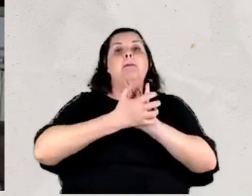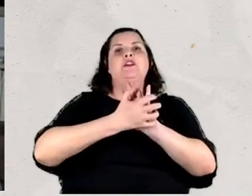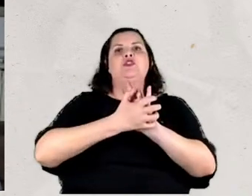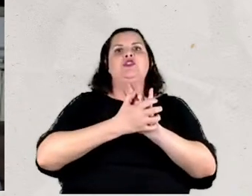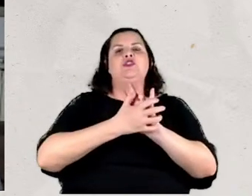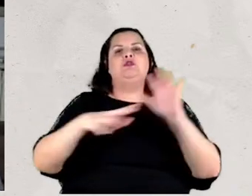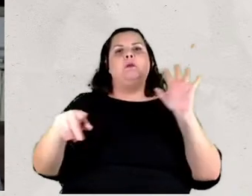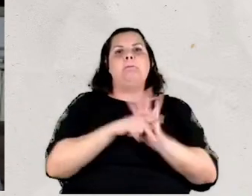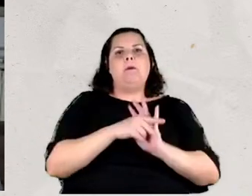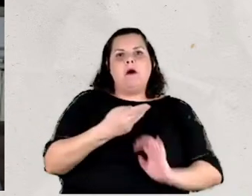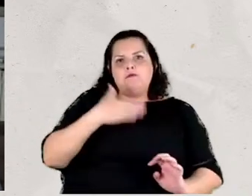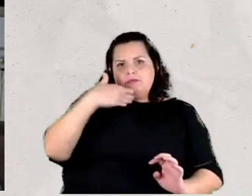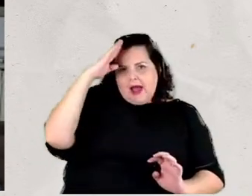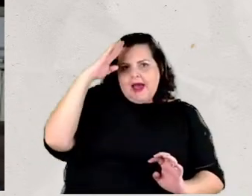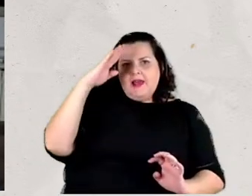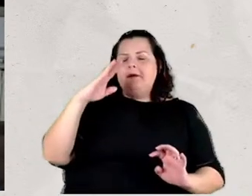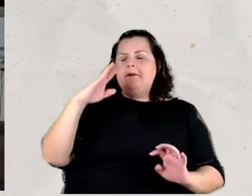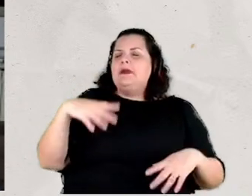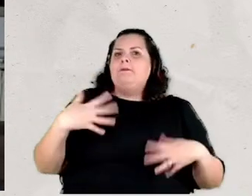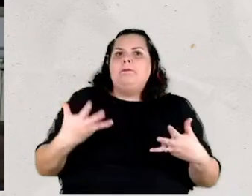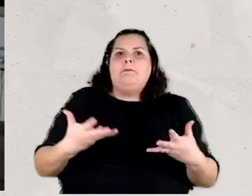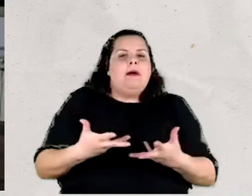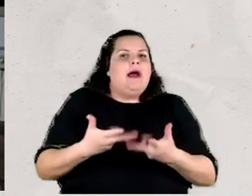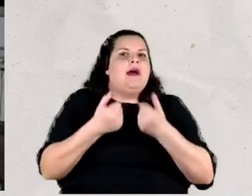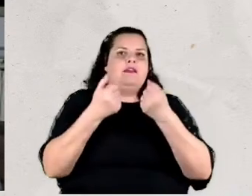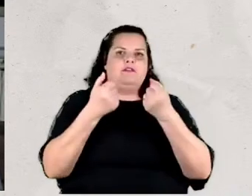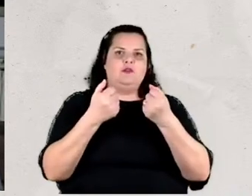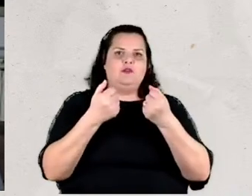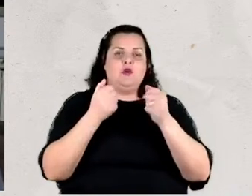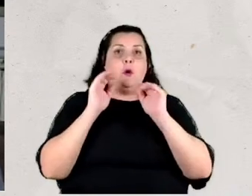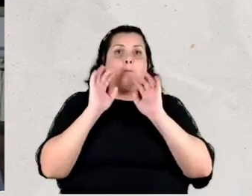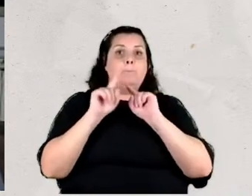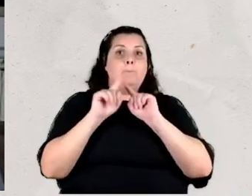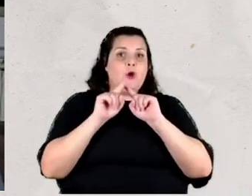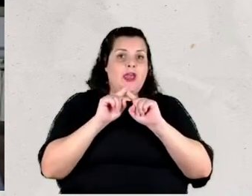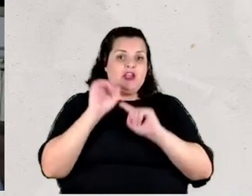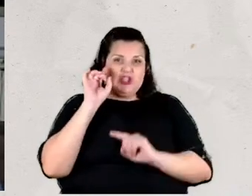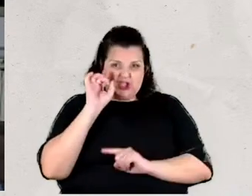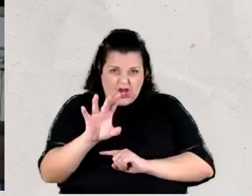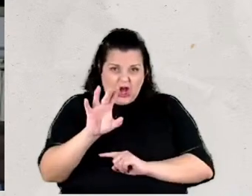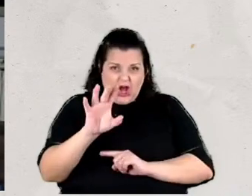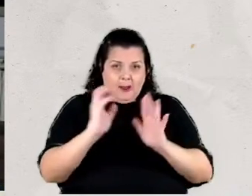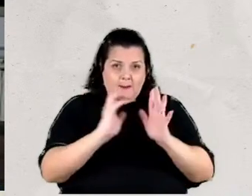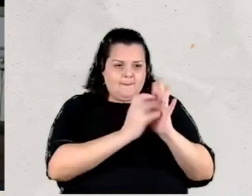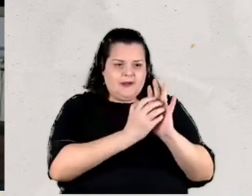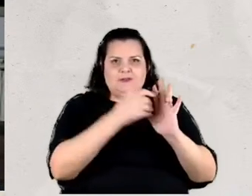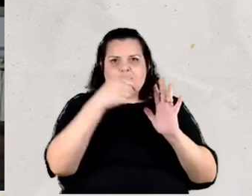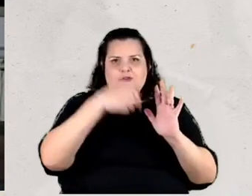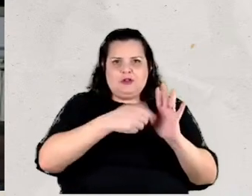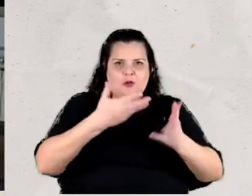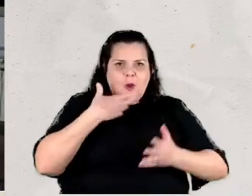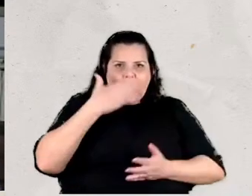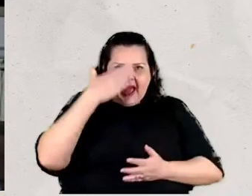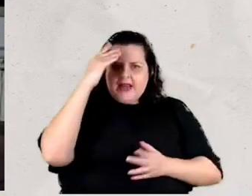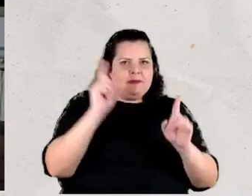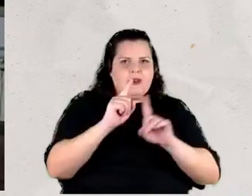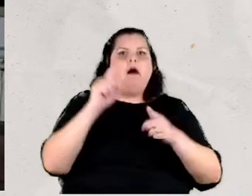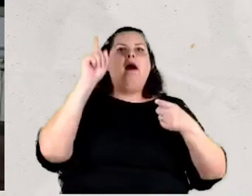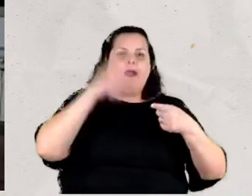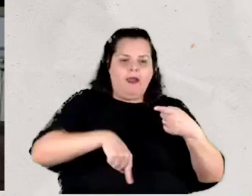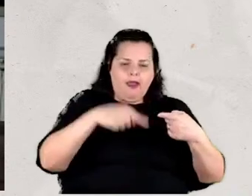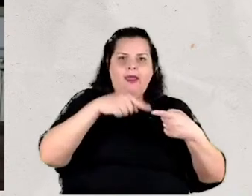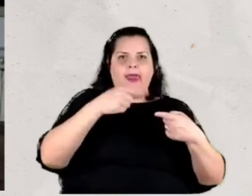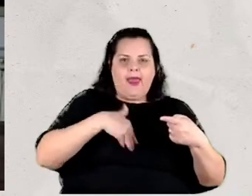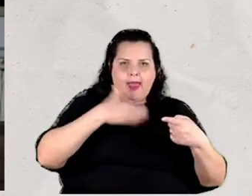it was an Islamist party, a party with Muslim Brotherhood roots. And what made it